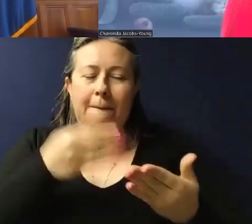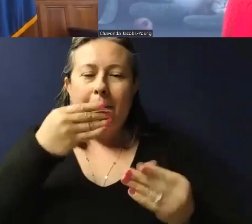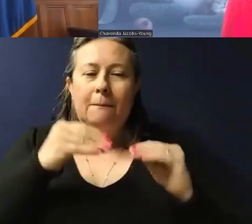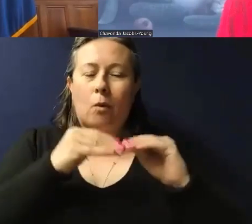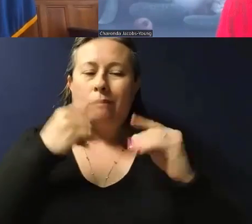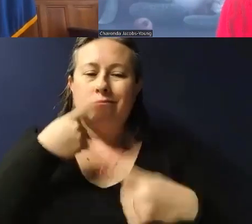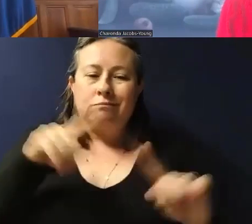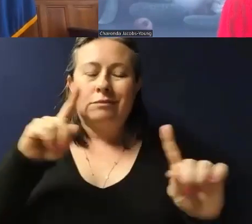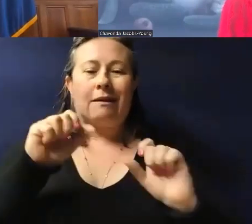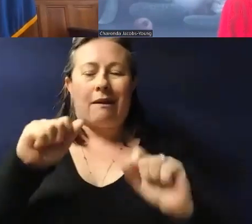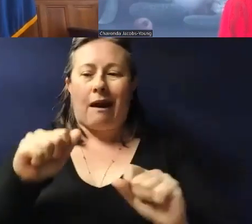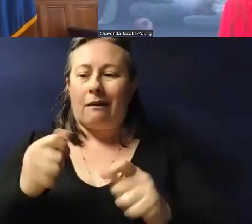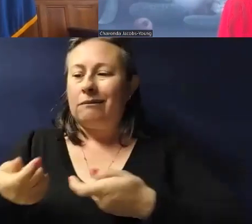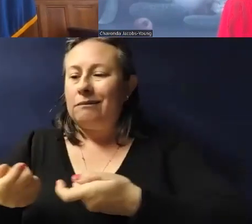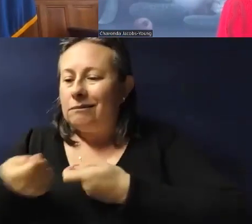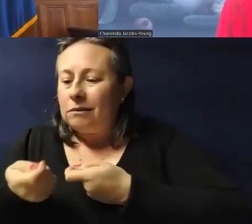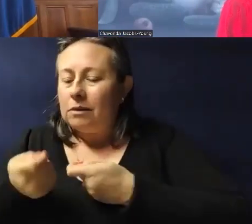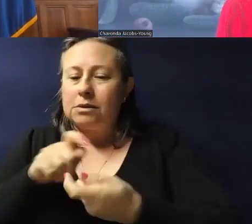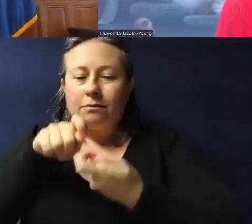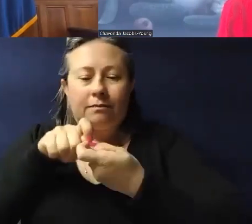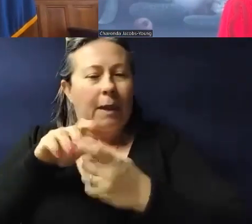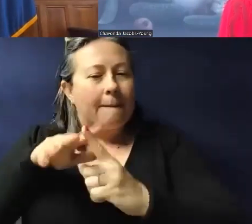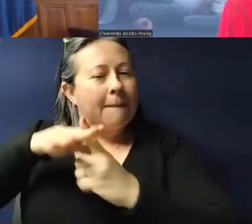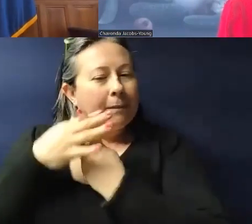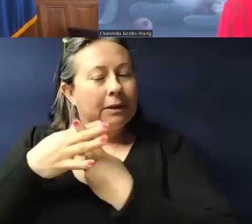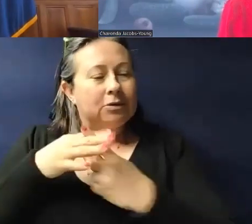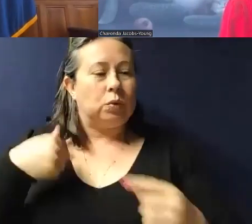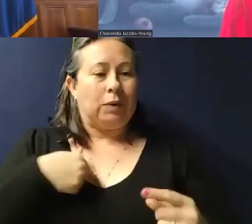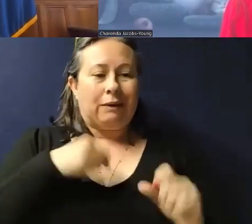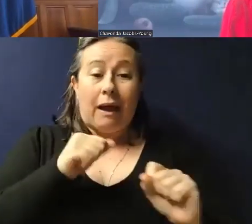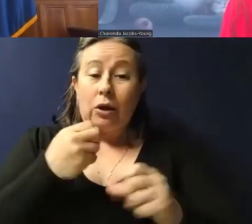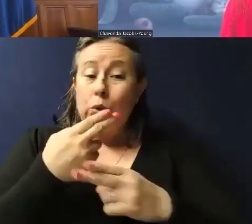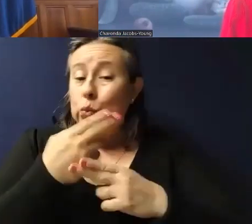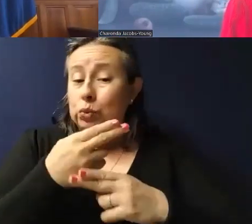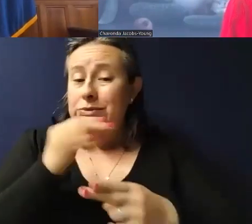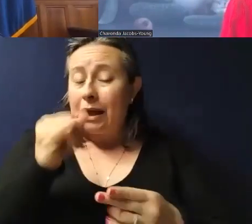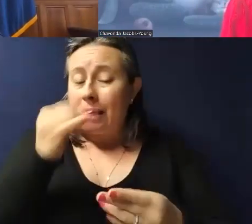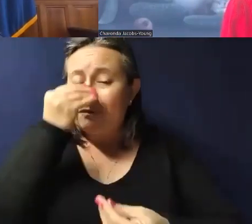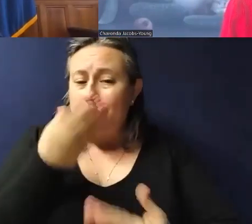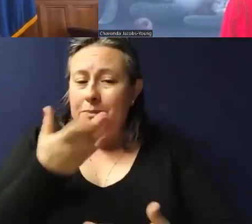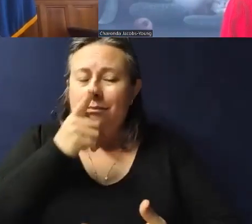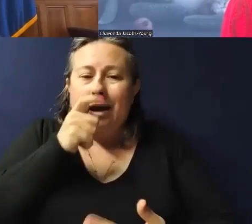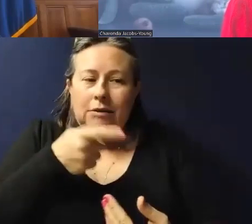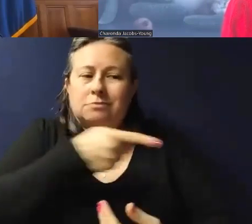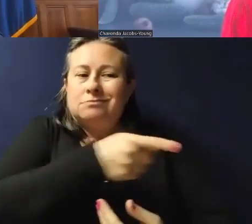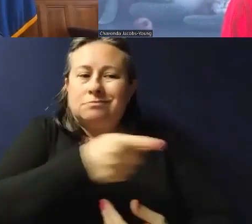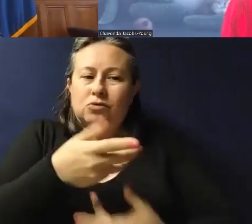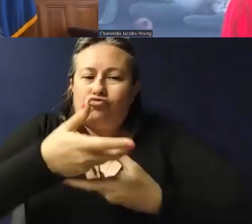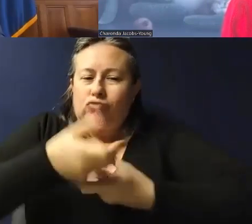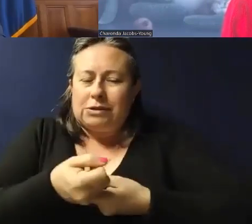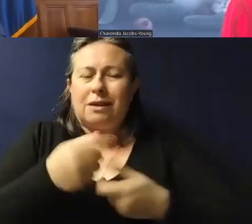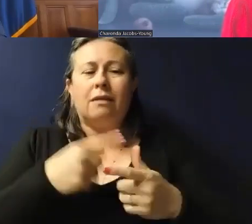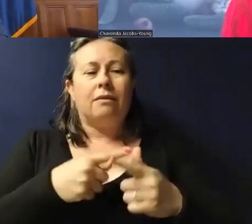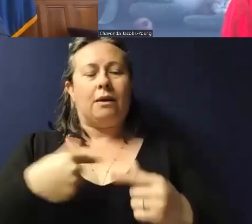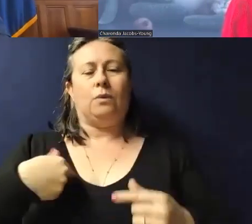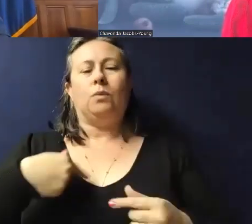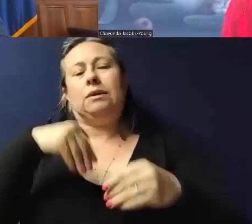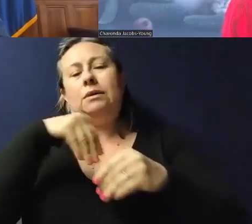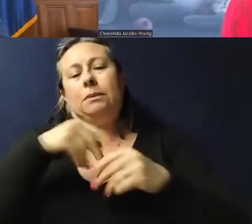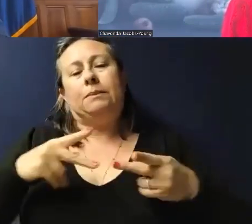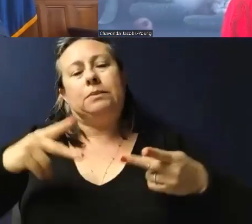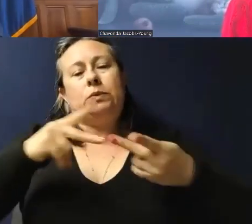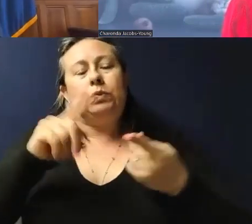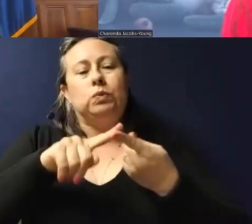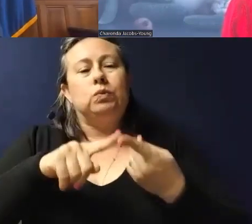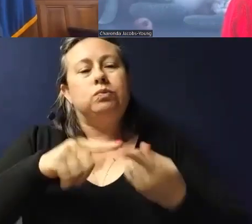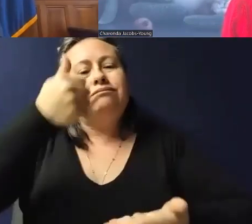specific populations, and it can be used because it's trusted. Now, all of a sudden, we're in a position to help reduce the